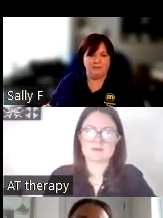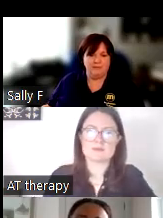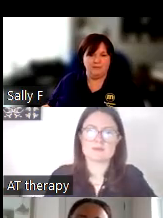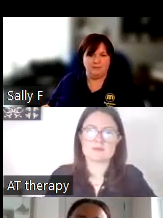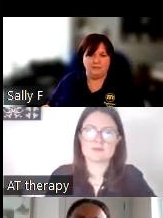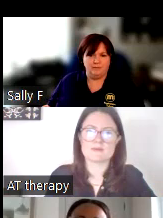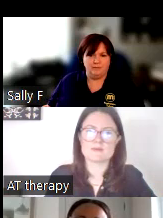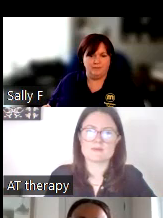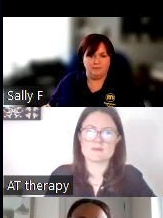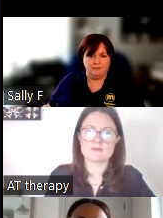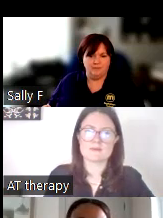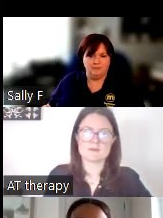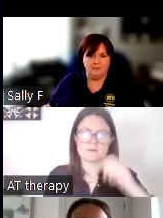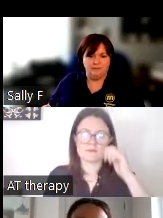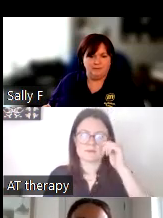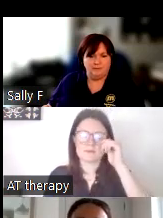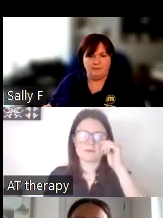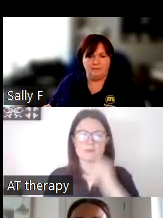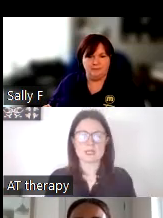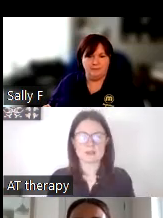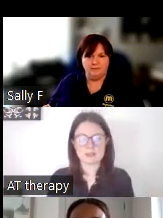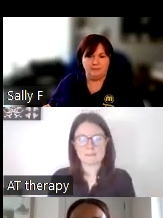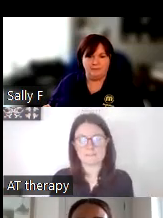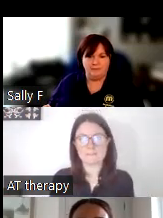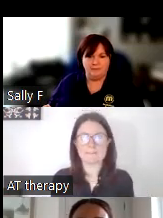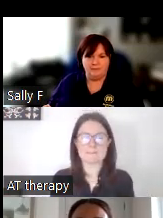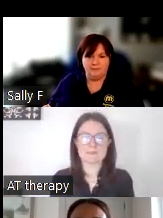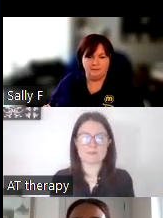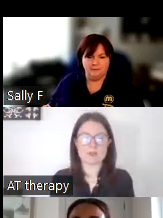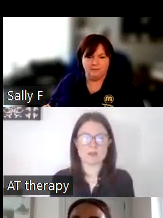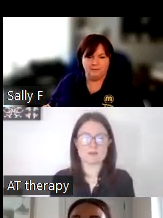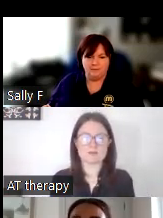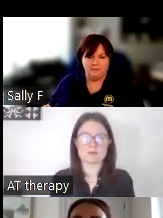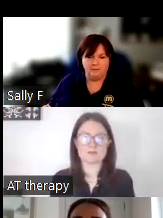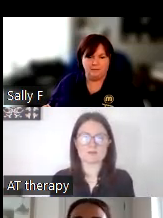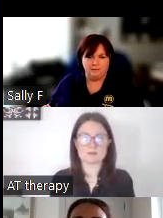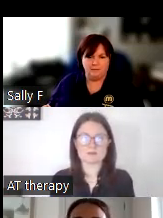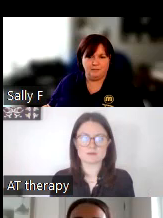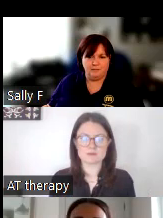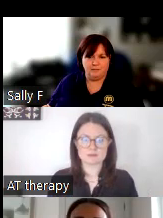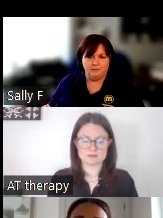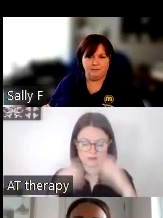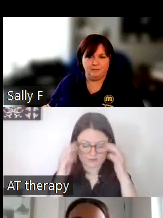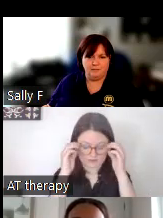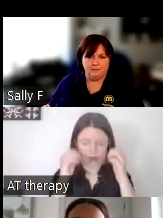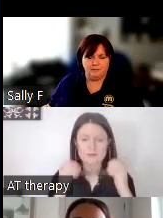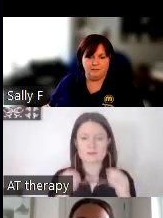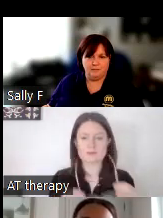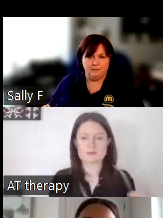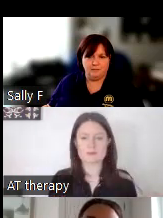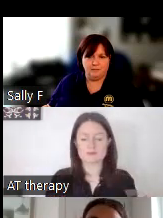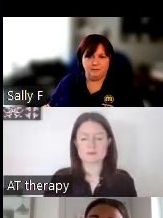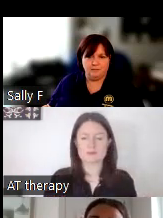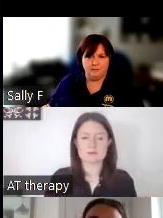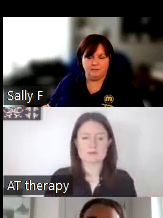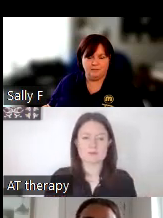training. So I worked in primary schools, and then I also worked in a child development unit in a hospital. So that was working